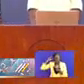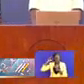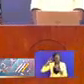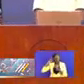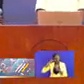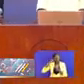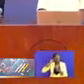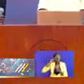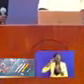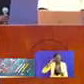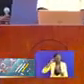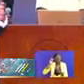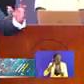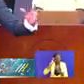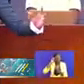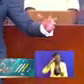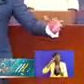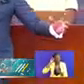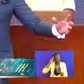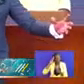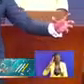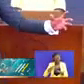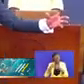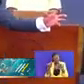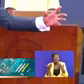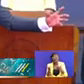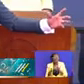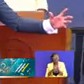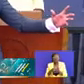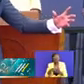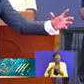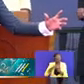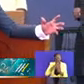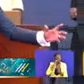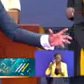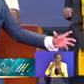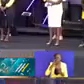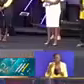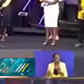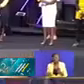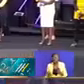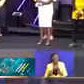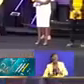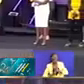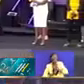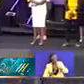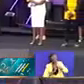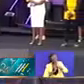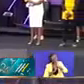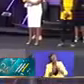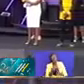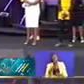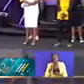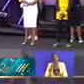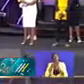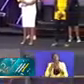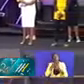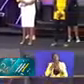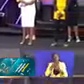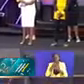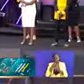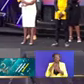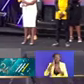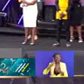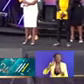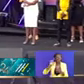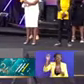hangover but he was so vulnerable to the sons he revealed the human vessel the clay vessel but only one